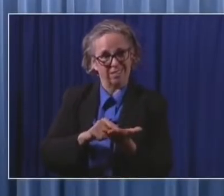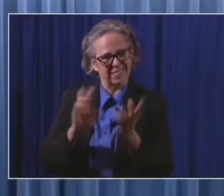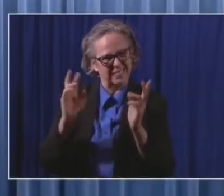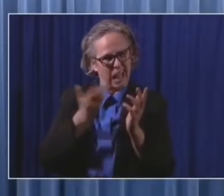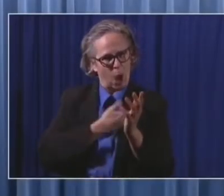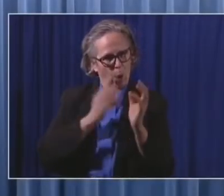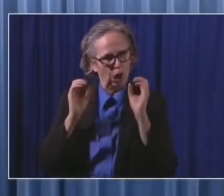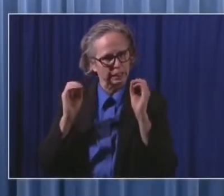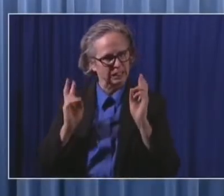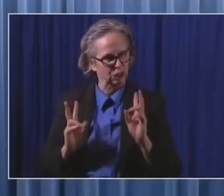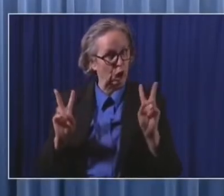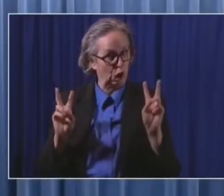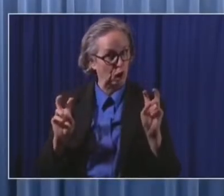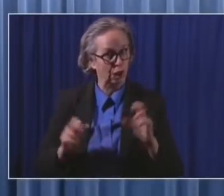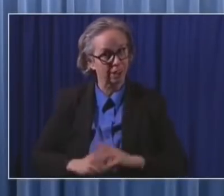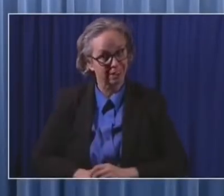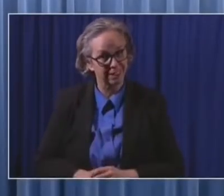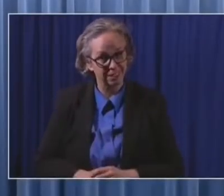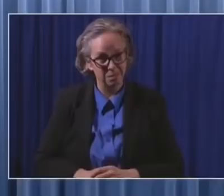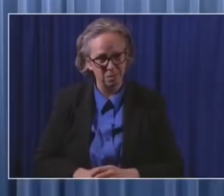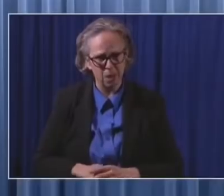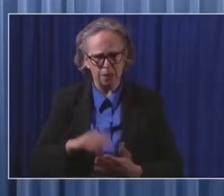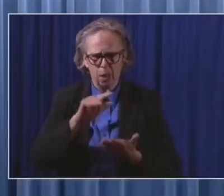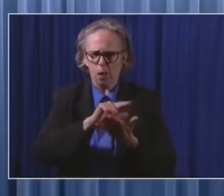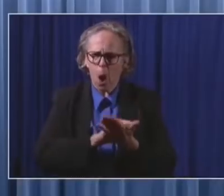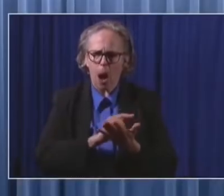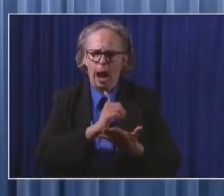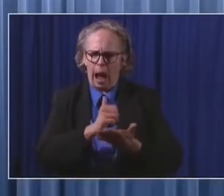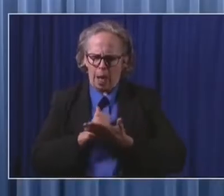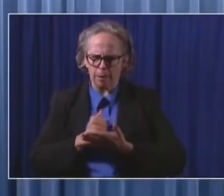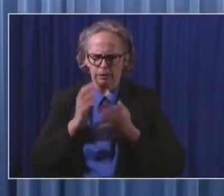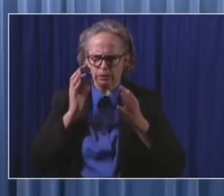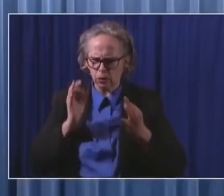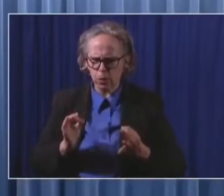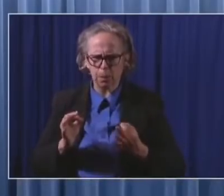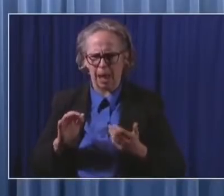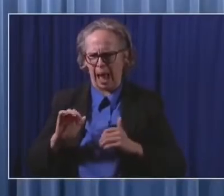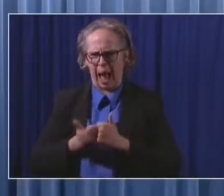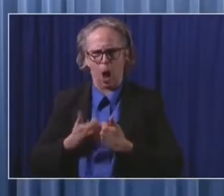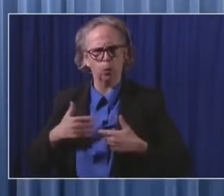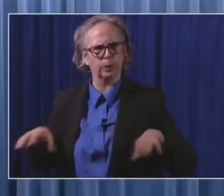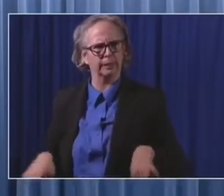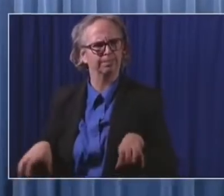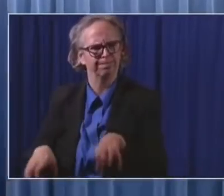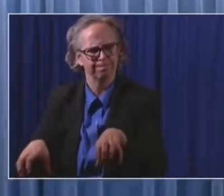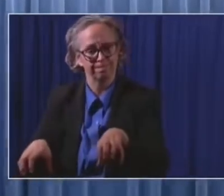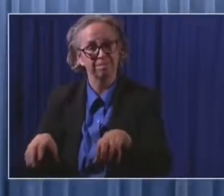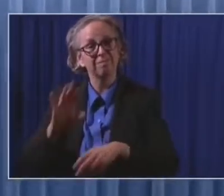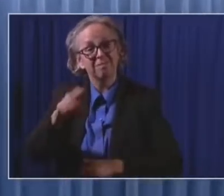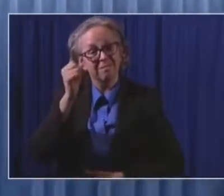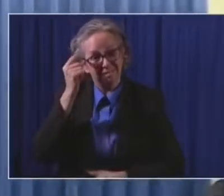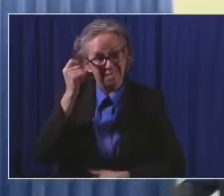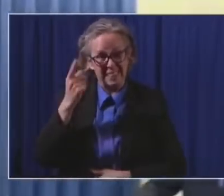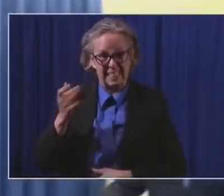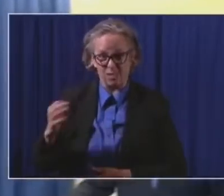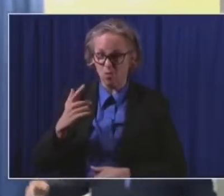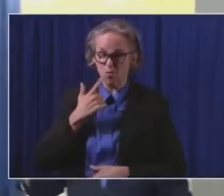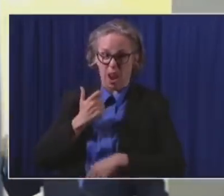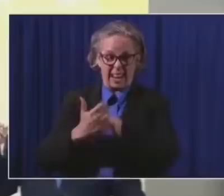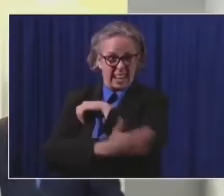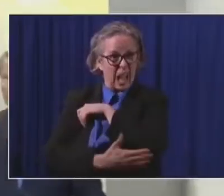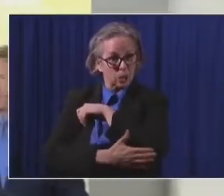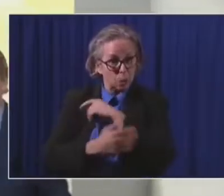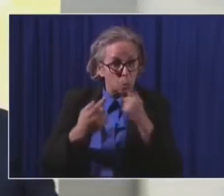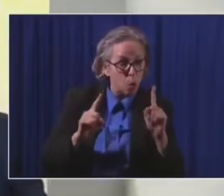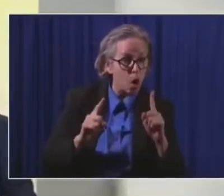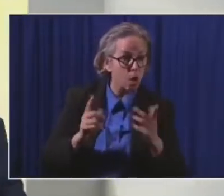But the law is a teacher. The law can help just determine the norms of